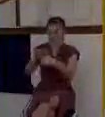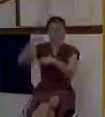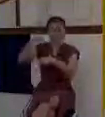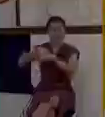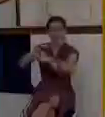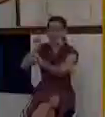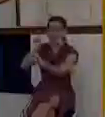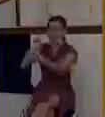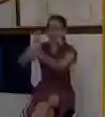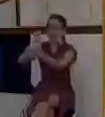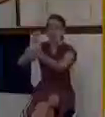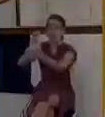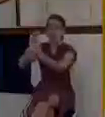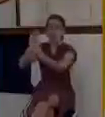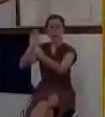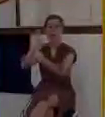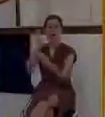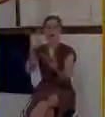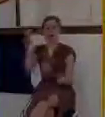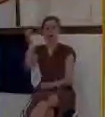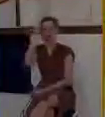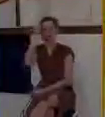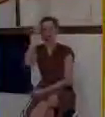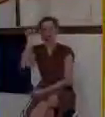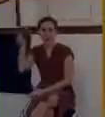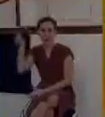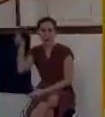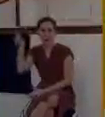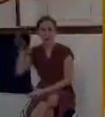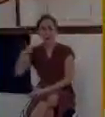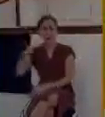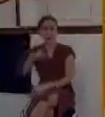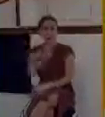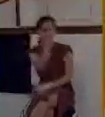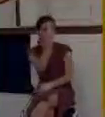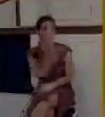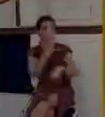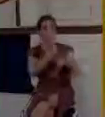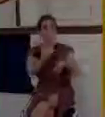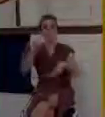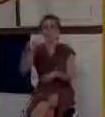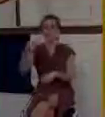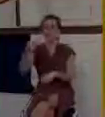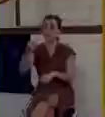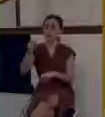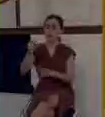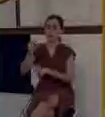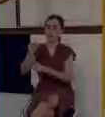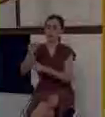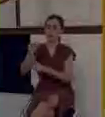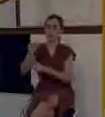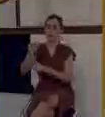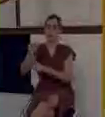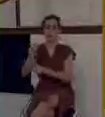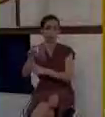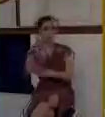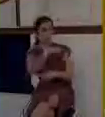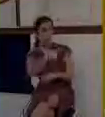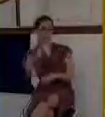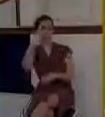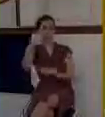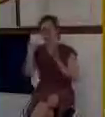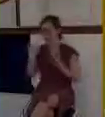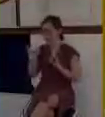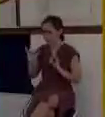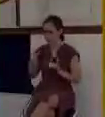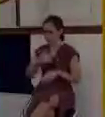said that to the Thessalonians. They were afraid that some of their dead loved ones missed the second coming. And Paul said, oh no, at the day of resurrection, they're going to